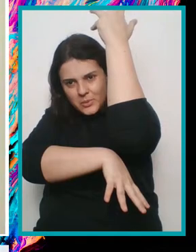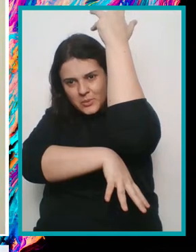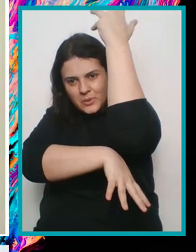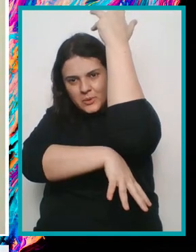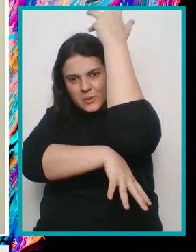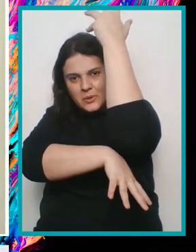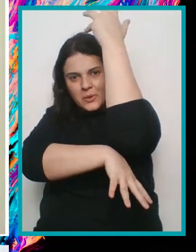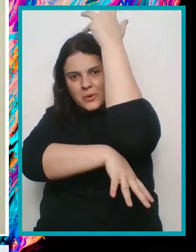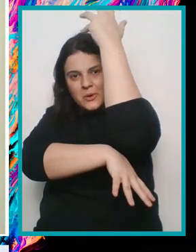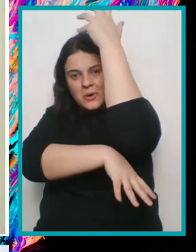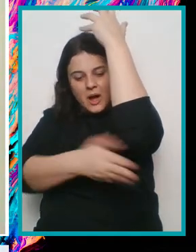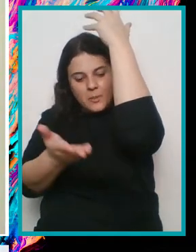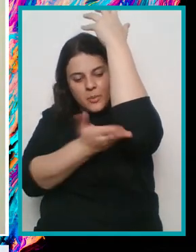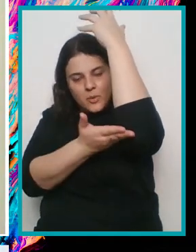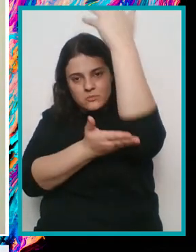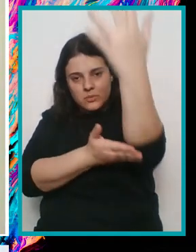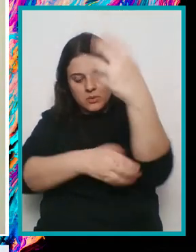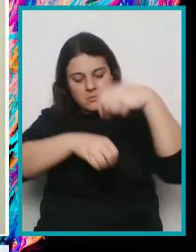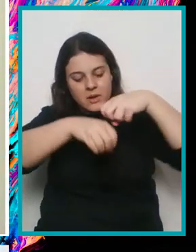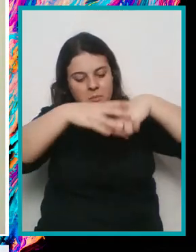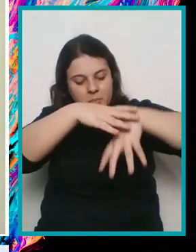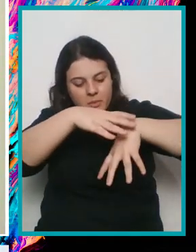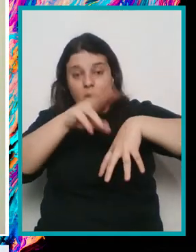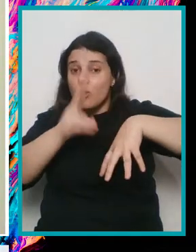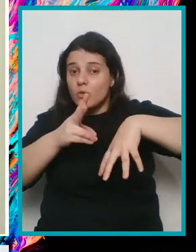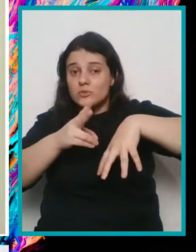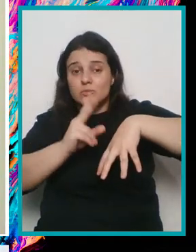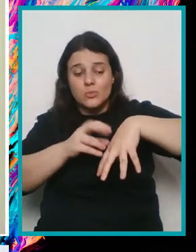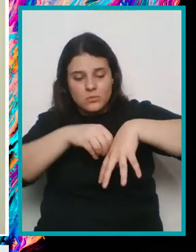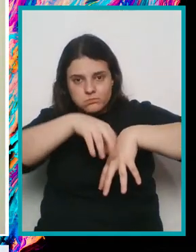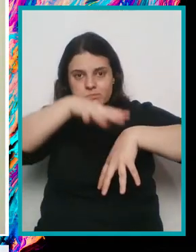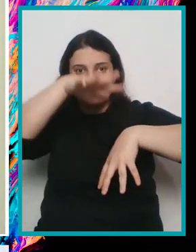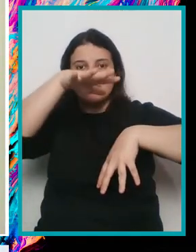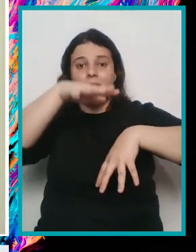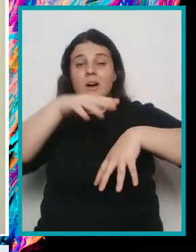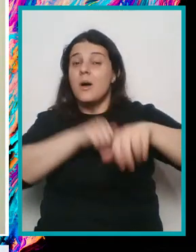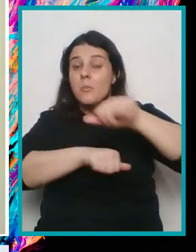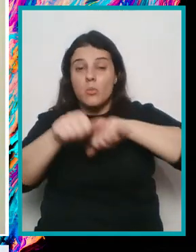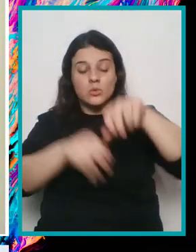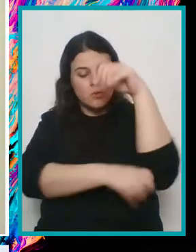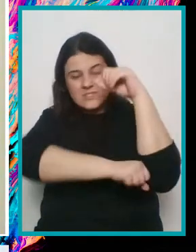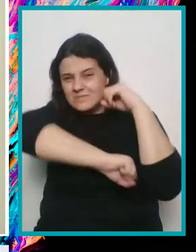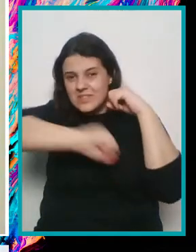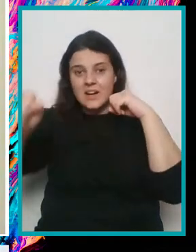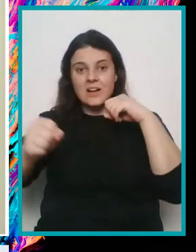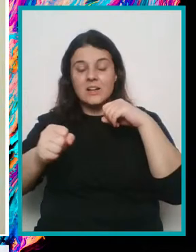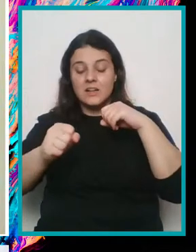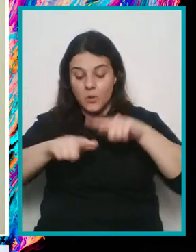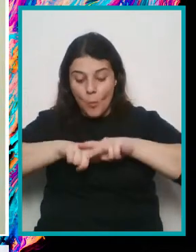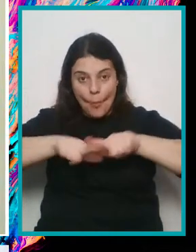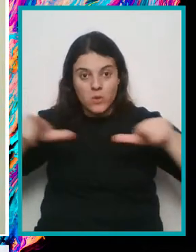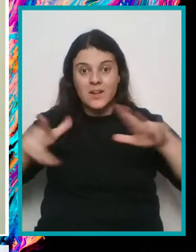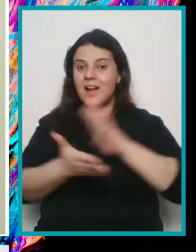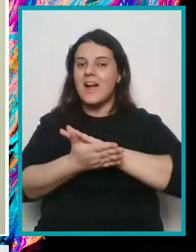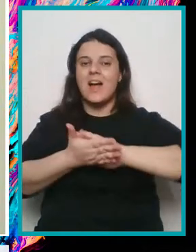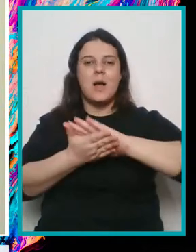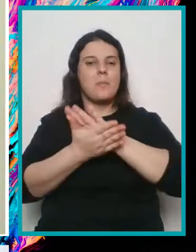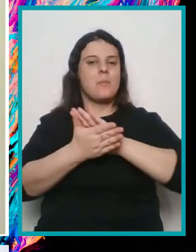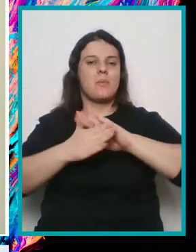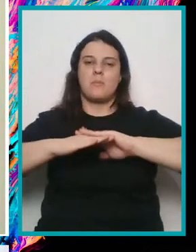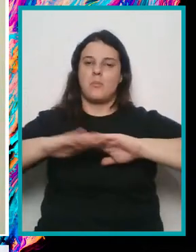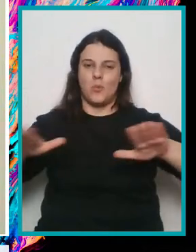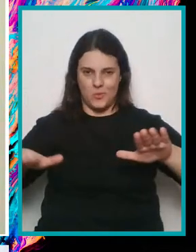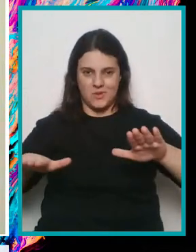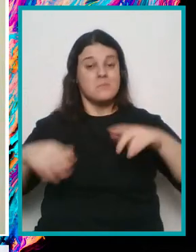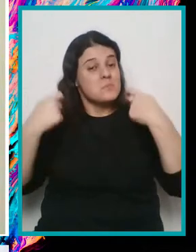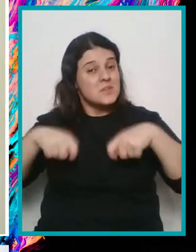enough. Literally, they're just pulling off the branches. But we need to pull it from the roots